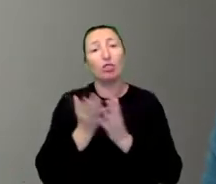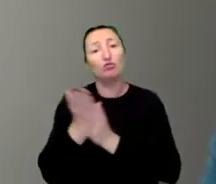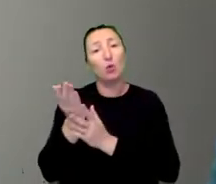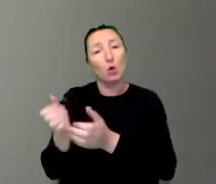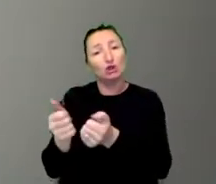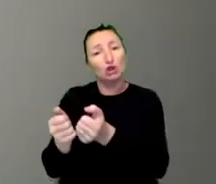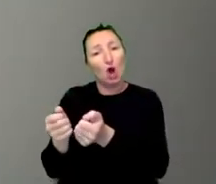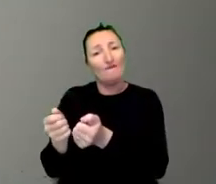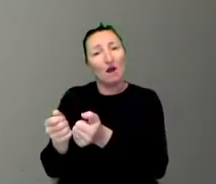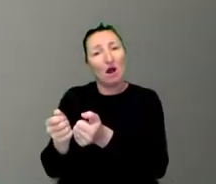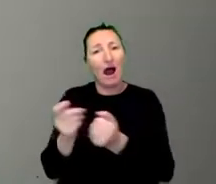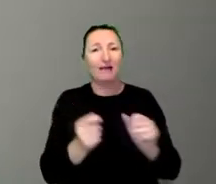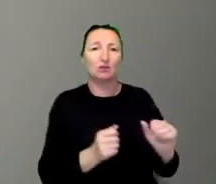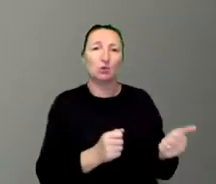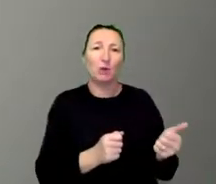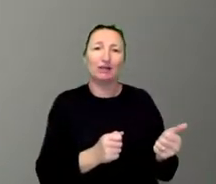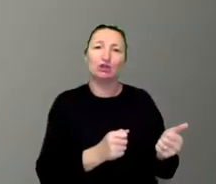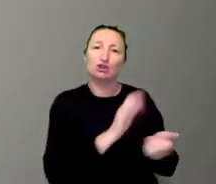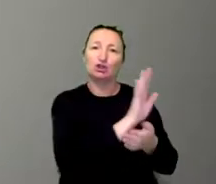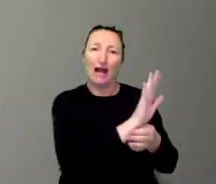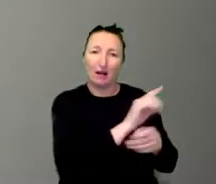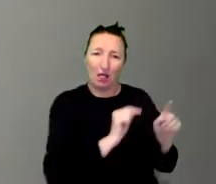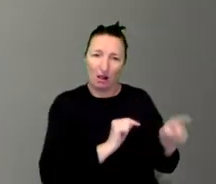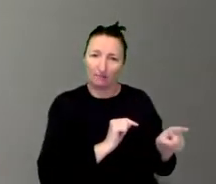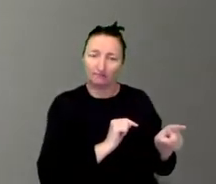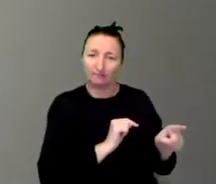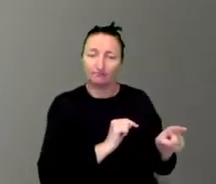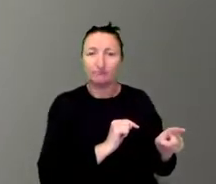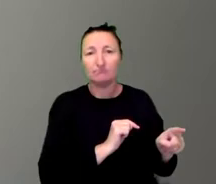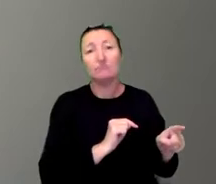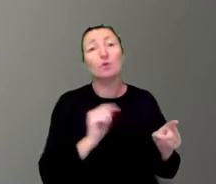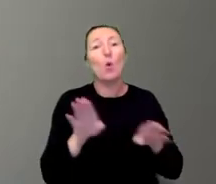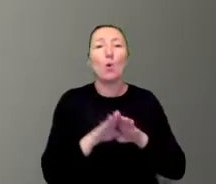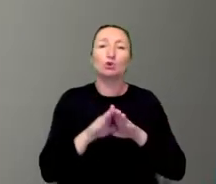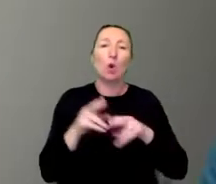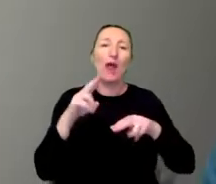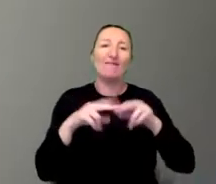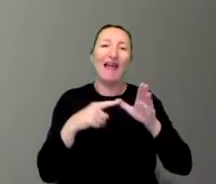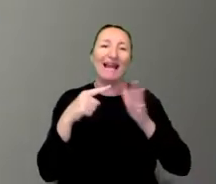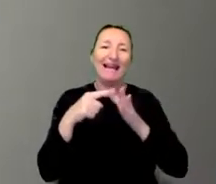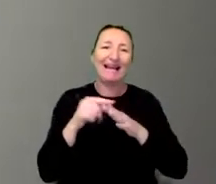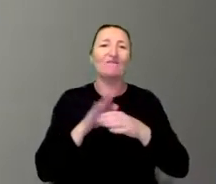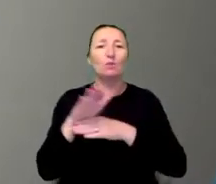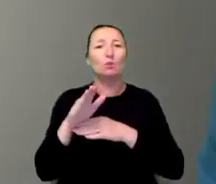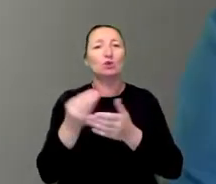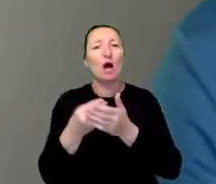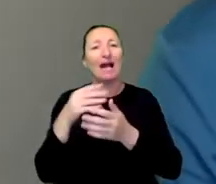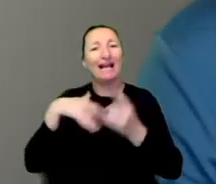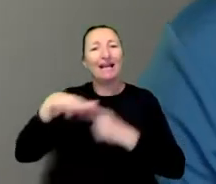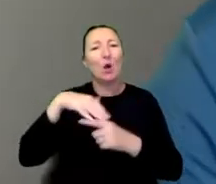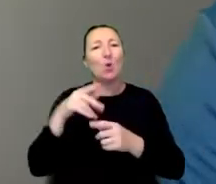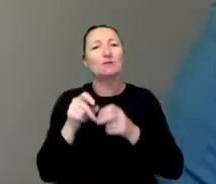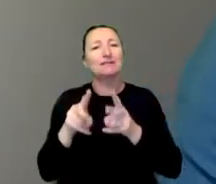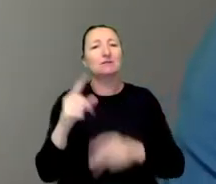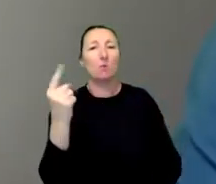channel. Trust were contributors to Future Art Ecosystems 1, and in 2020, we held the very first